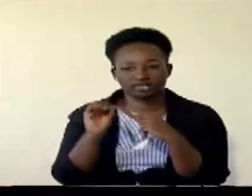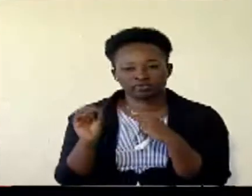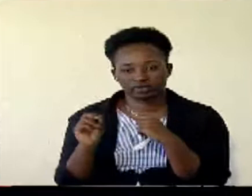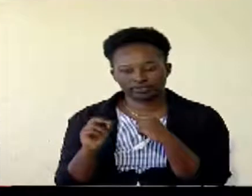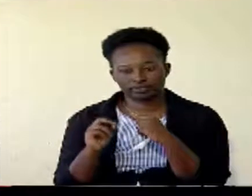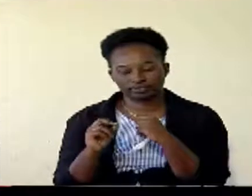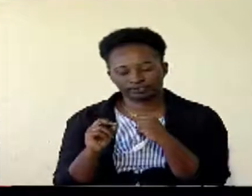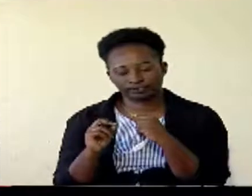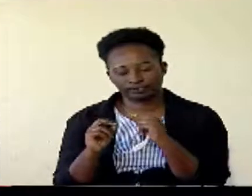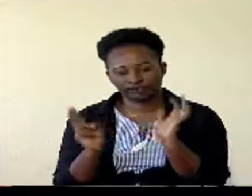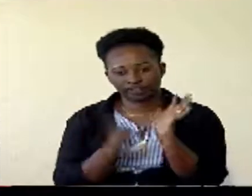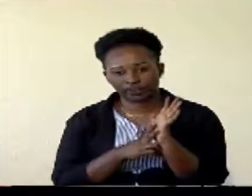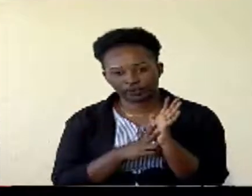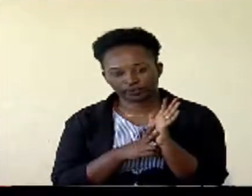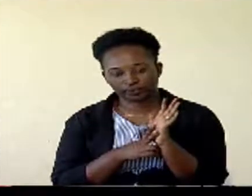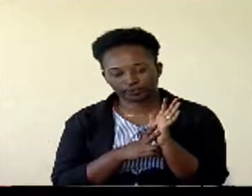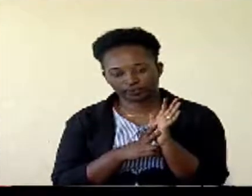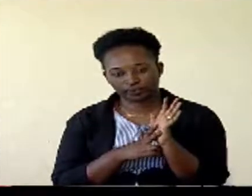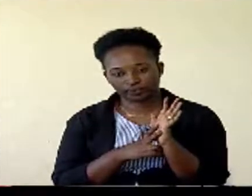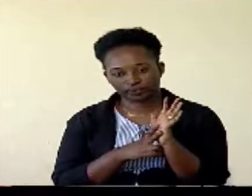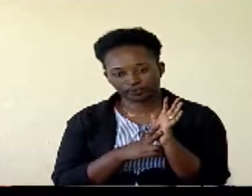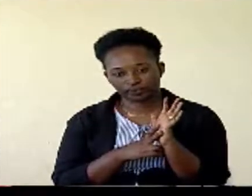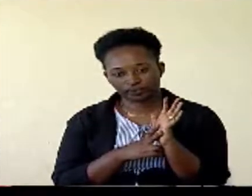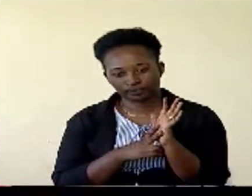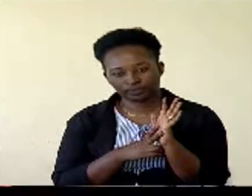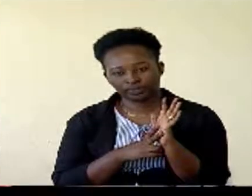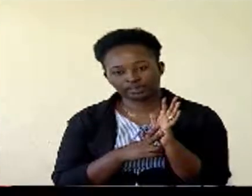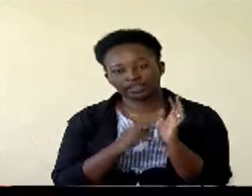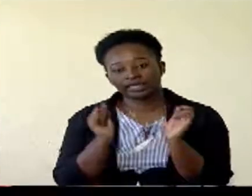3,600. For me here, I'm getting